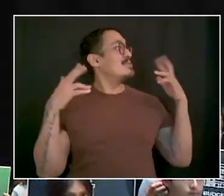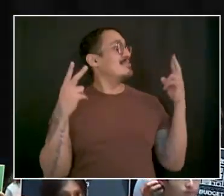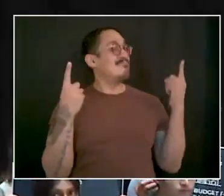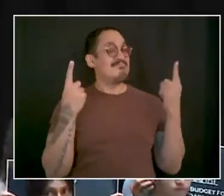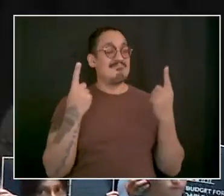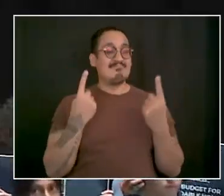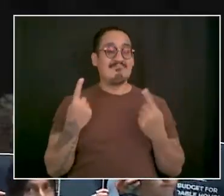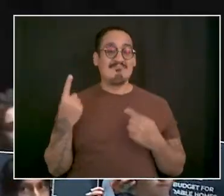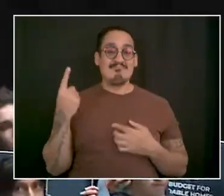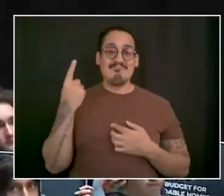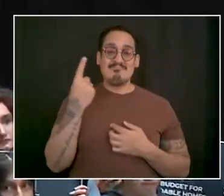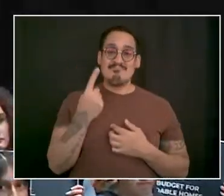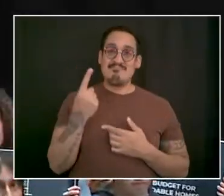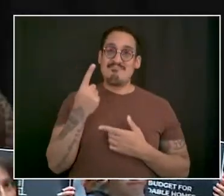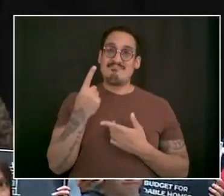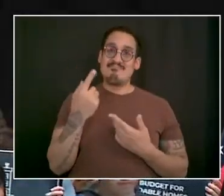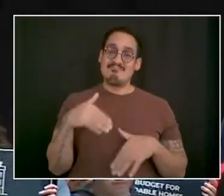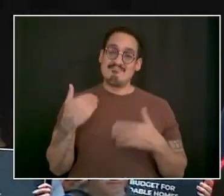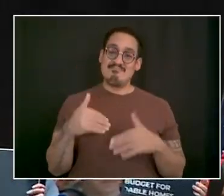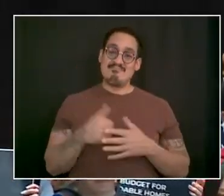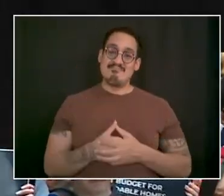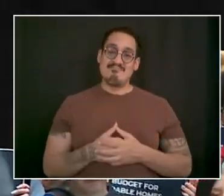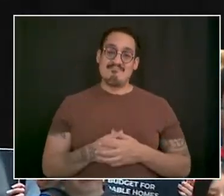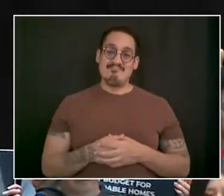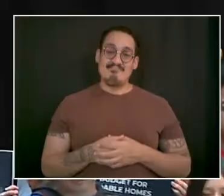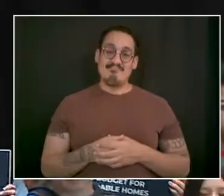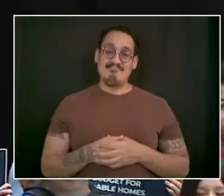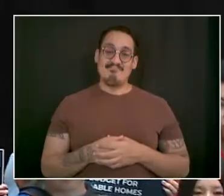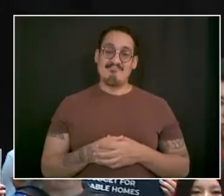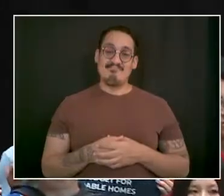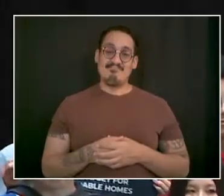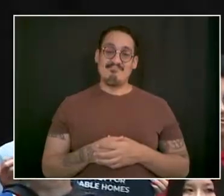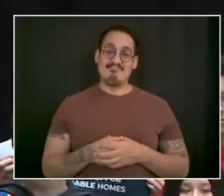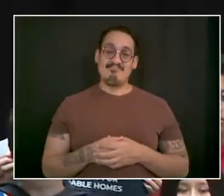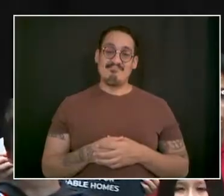and leaving here as a student